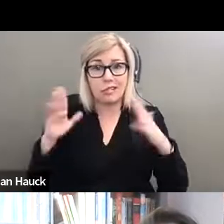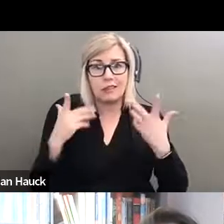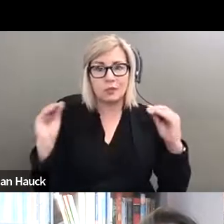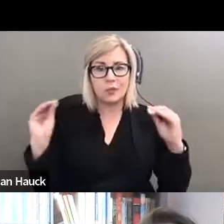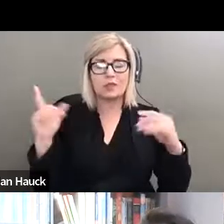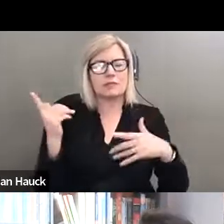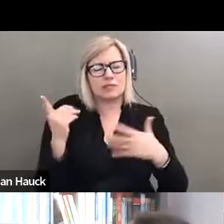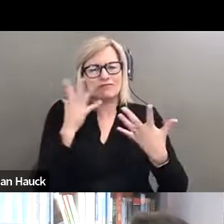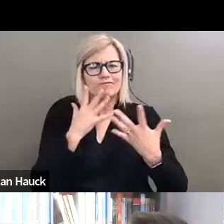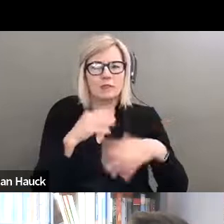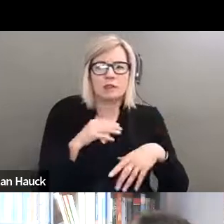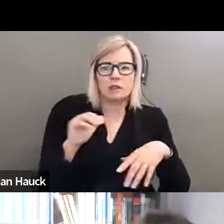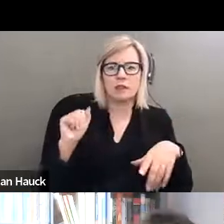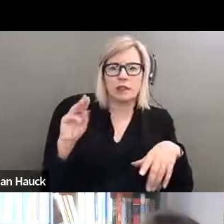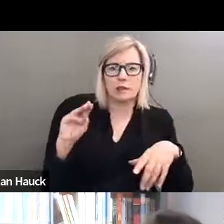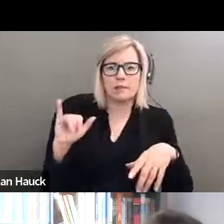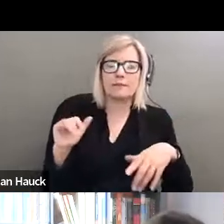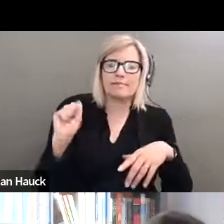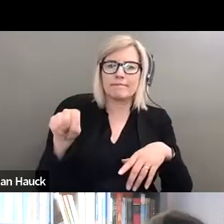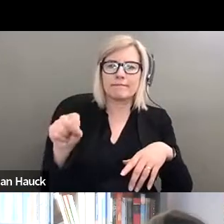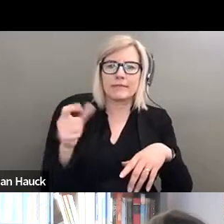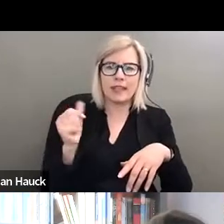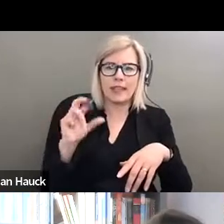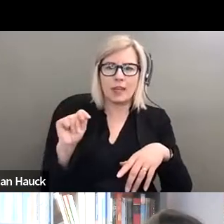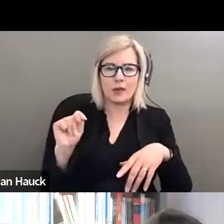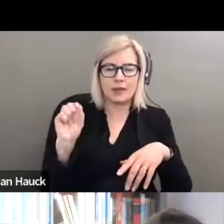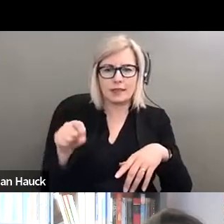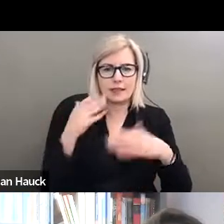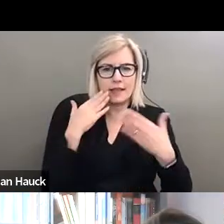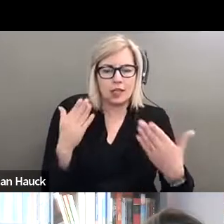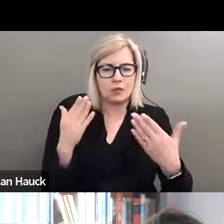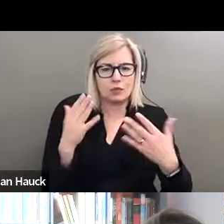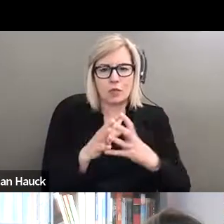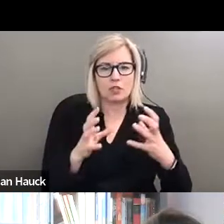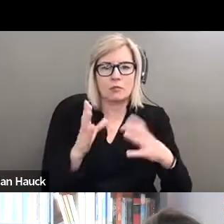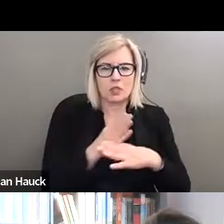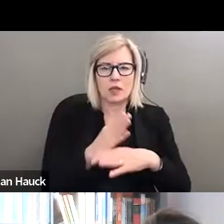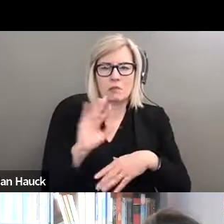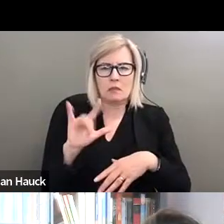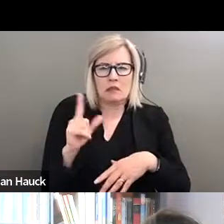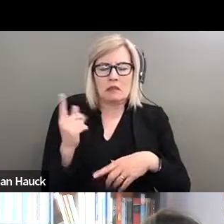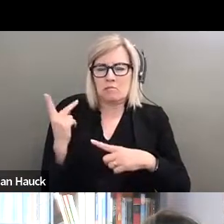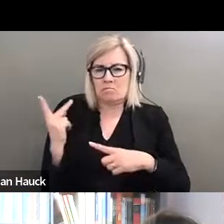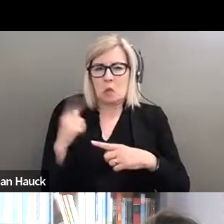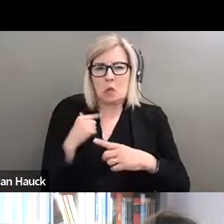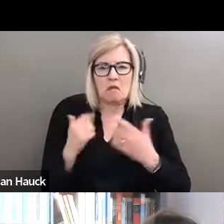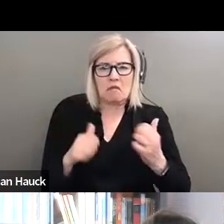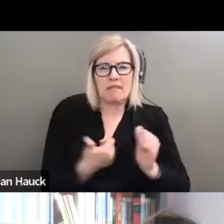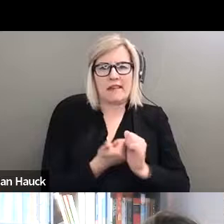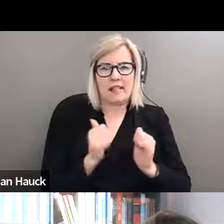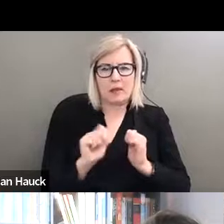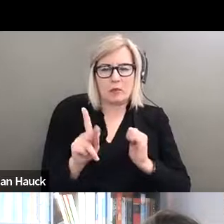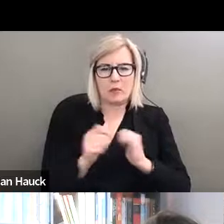Yeah. Garrett, thank you so much, because between Bill and I, we'll follow up with you with